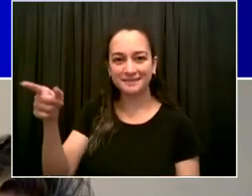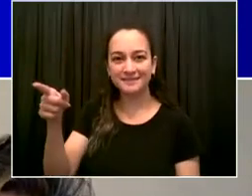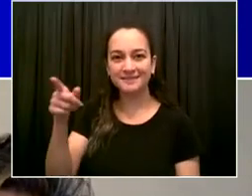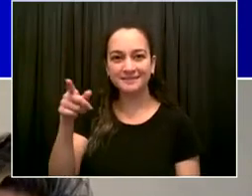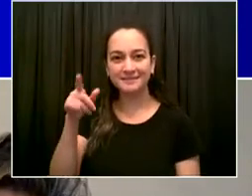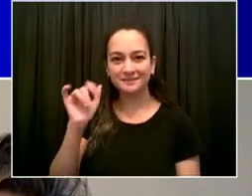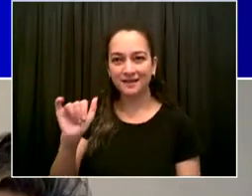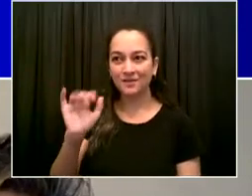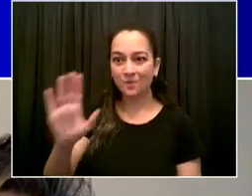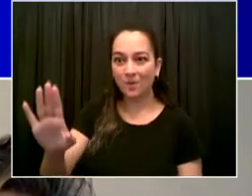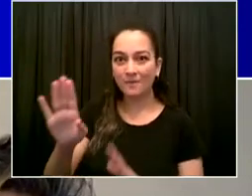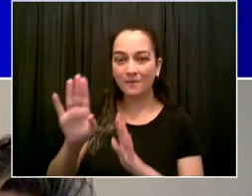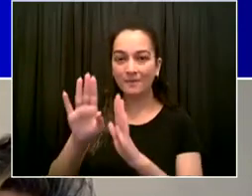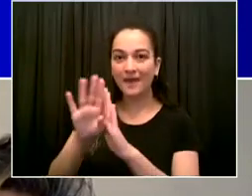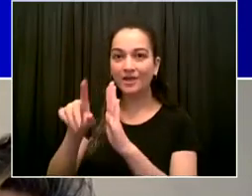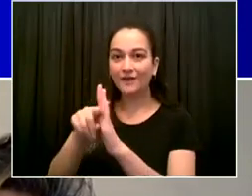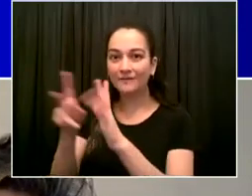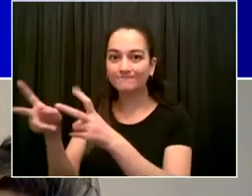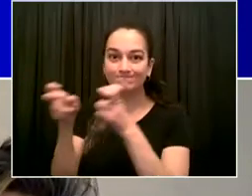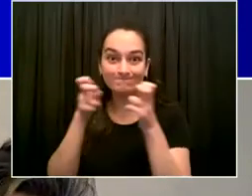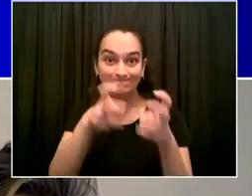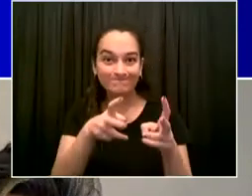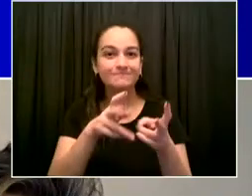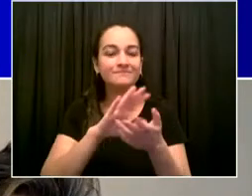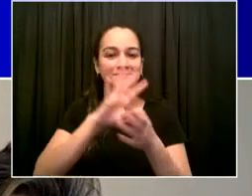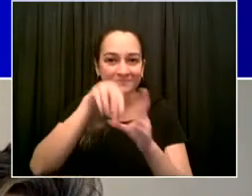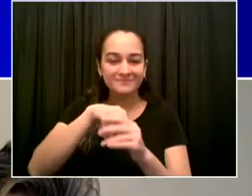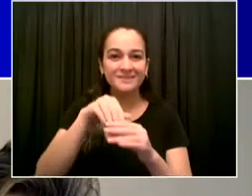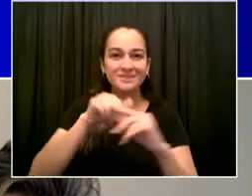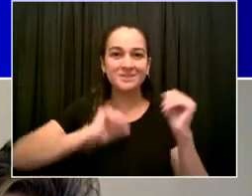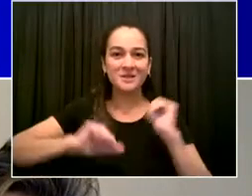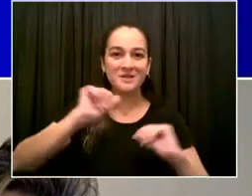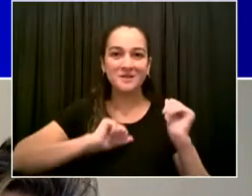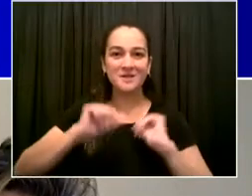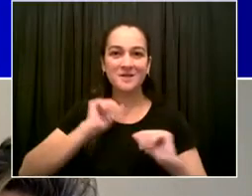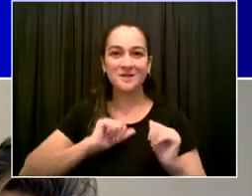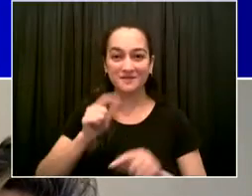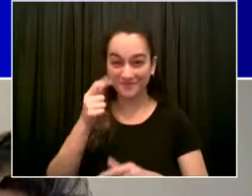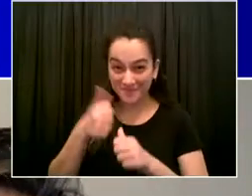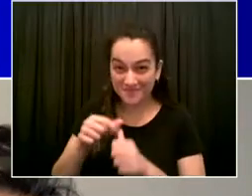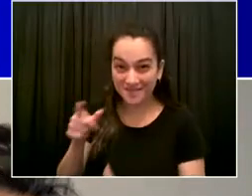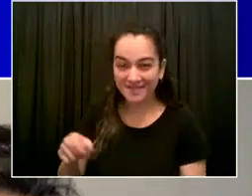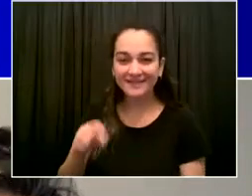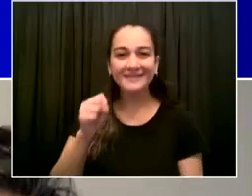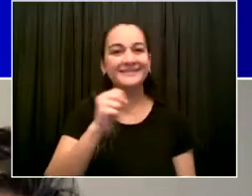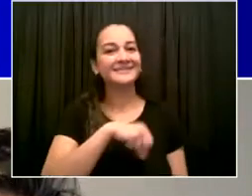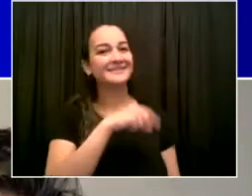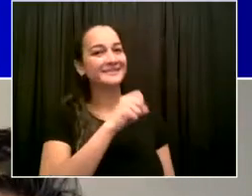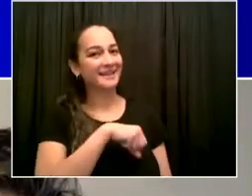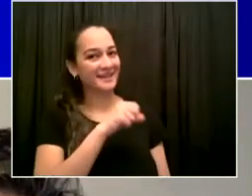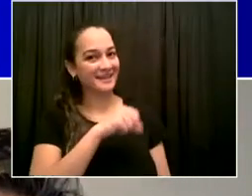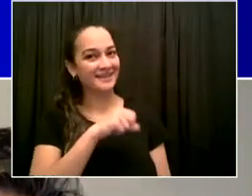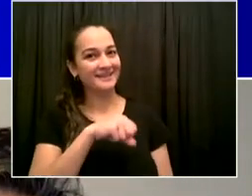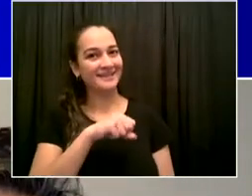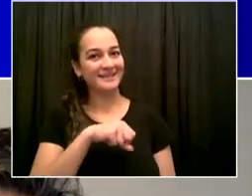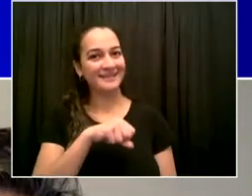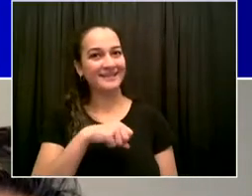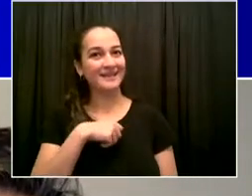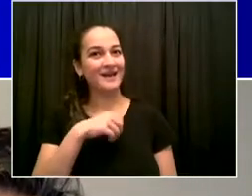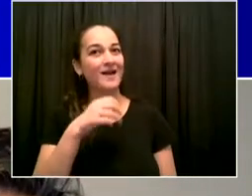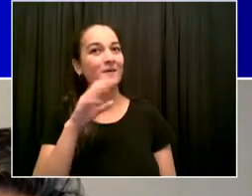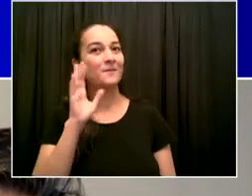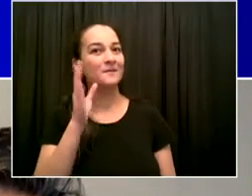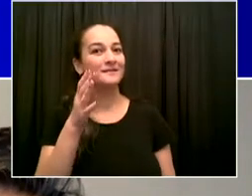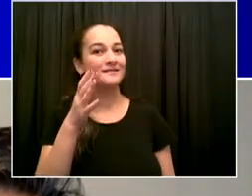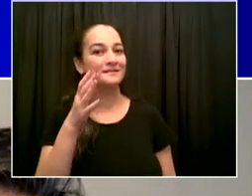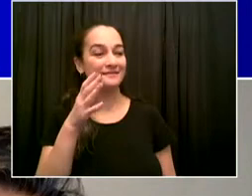sleeve this season. And so I look forward to hearing your reaction to the stuff that we have going on. I actually directed one of the episodes this